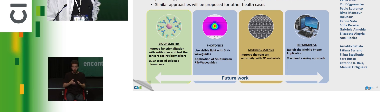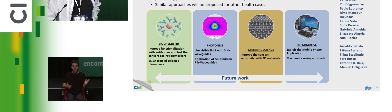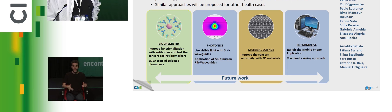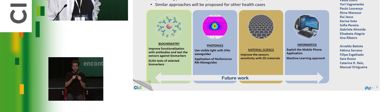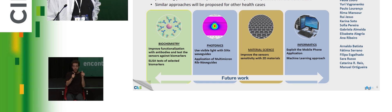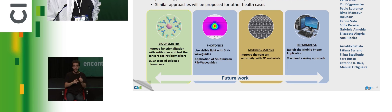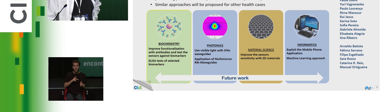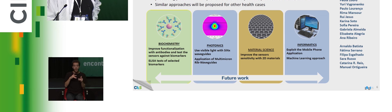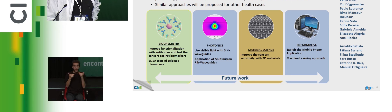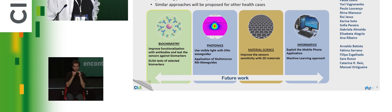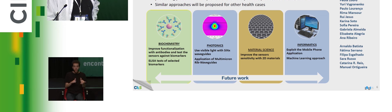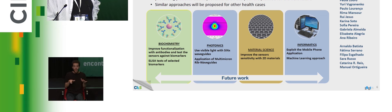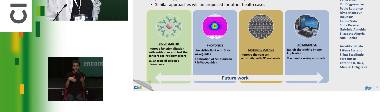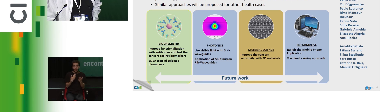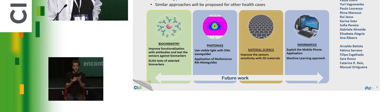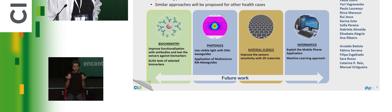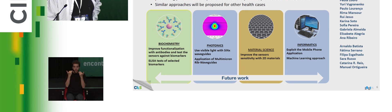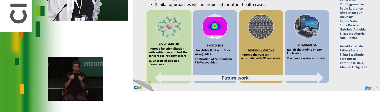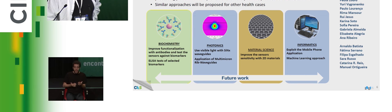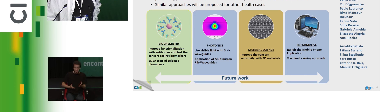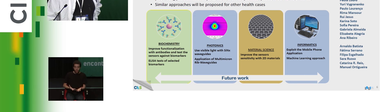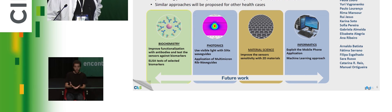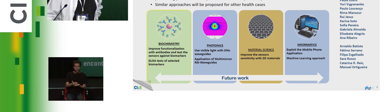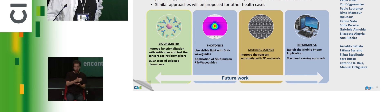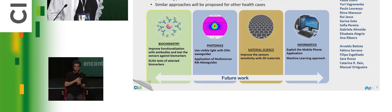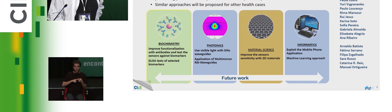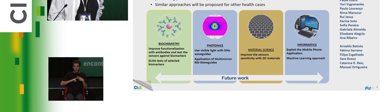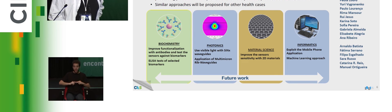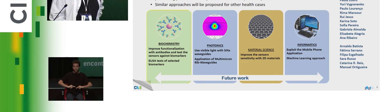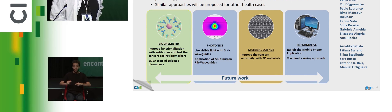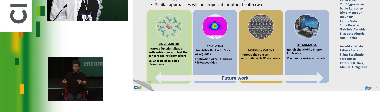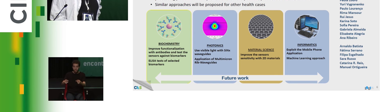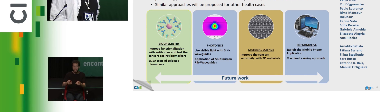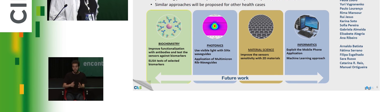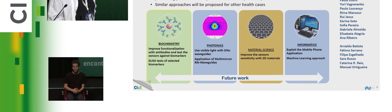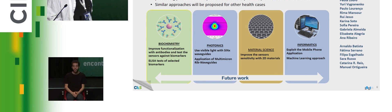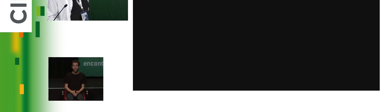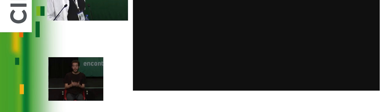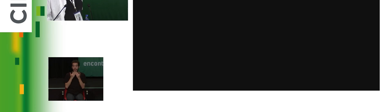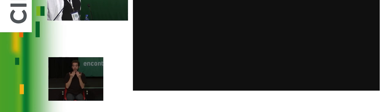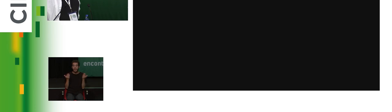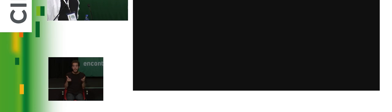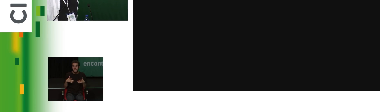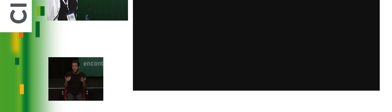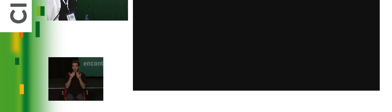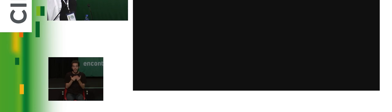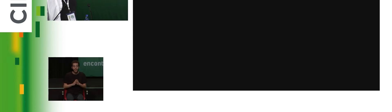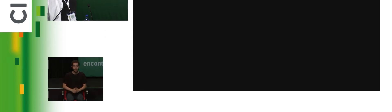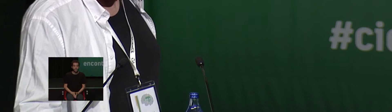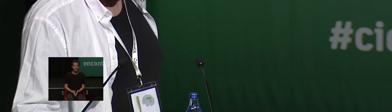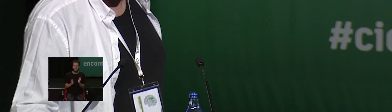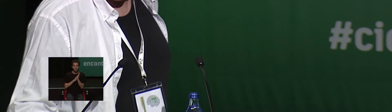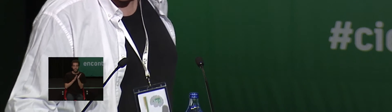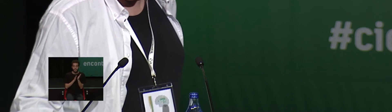Obviously, the IT systems for the transmission of data. Thank you.